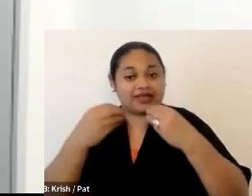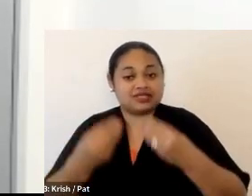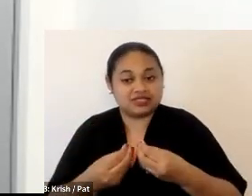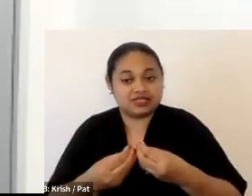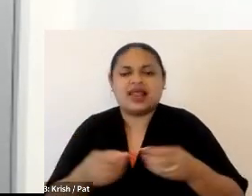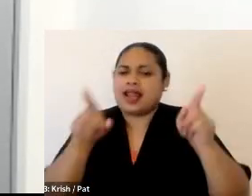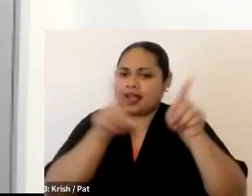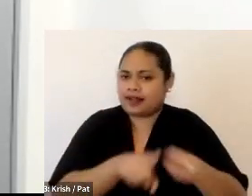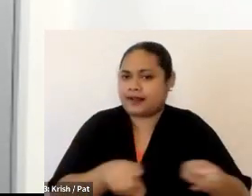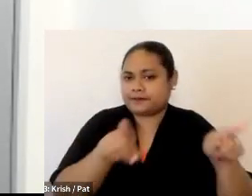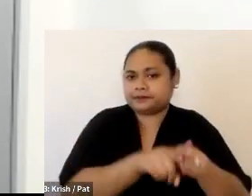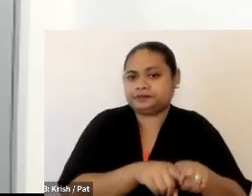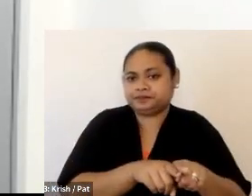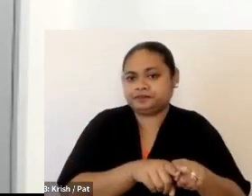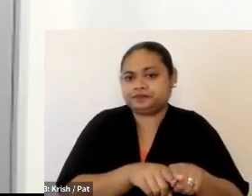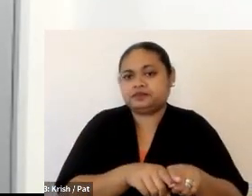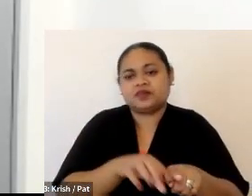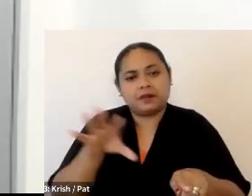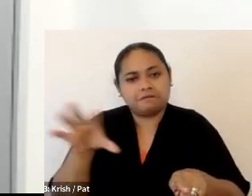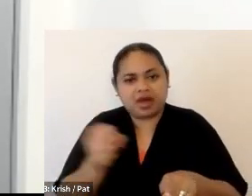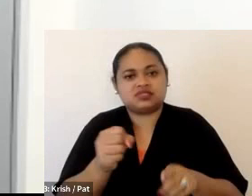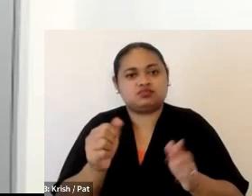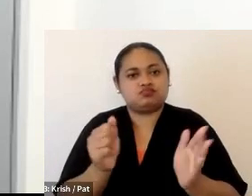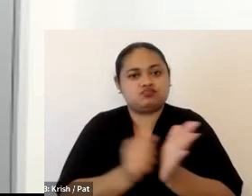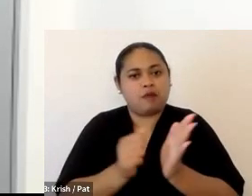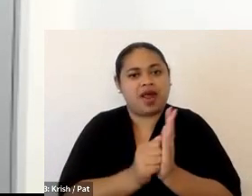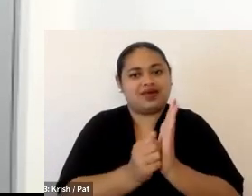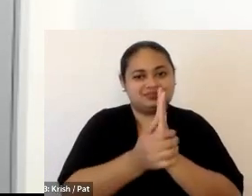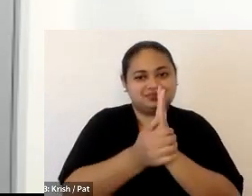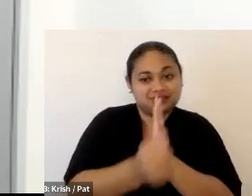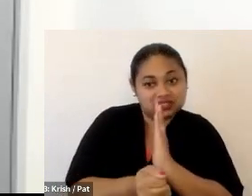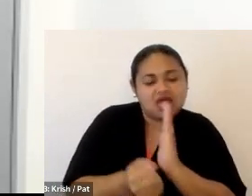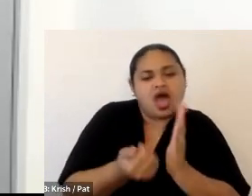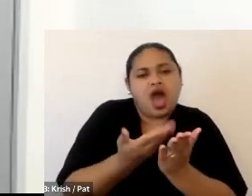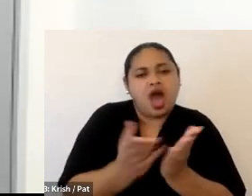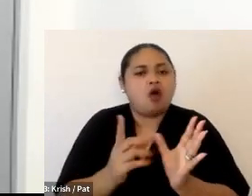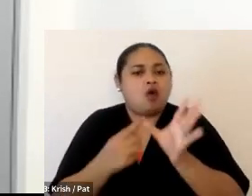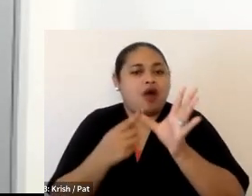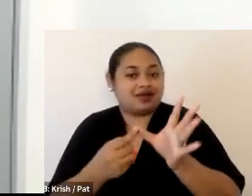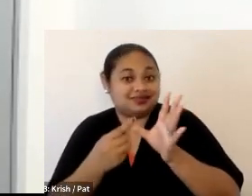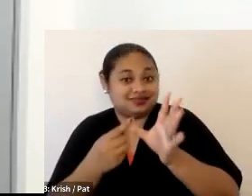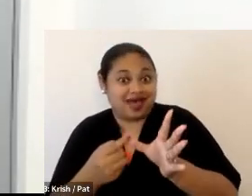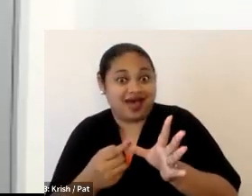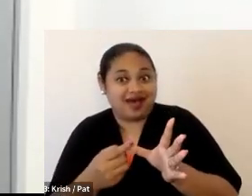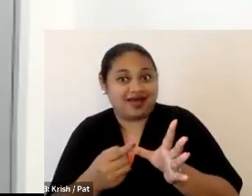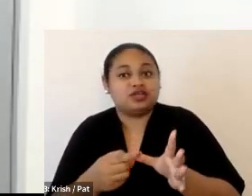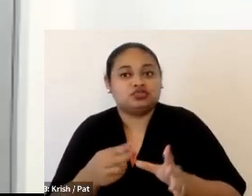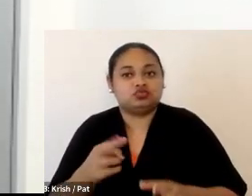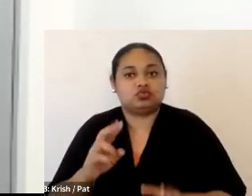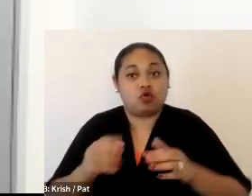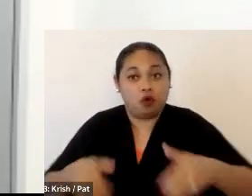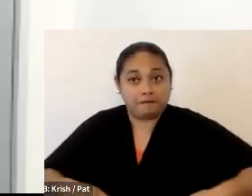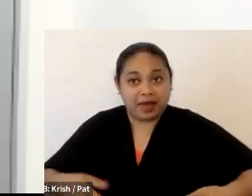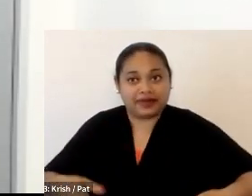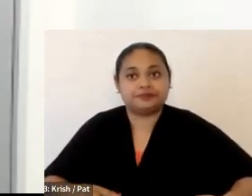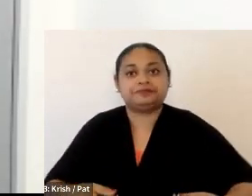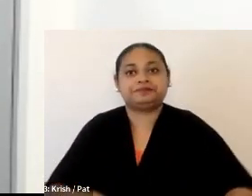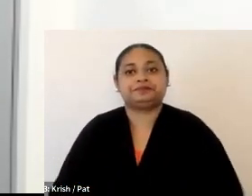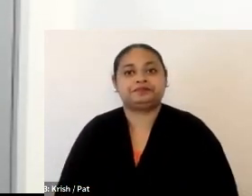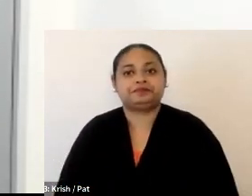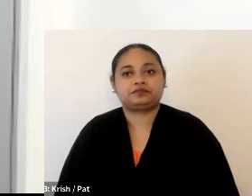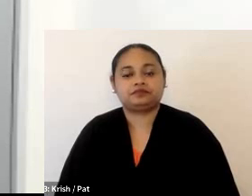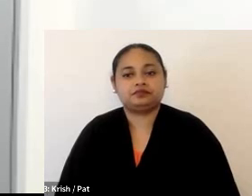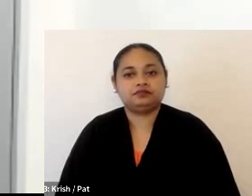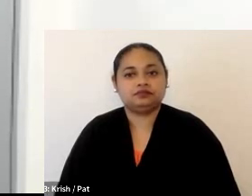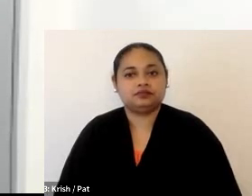regulators, needs to be upskilled in how we respond to complaints where AI has been used in a significant